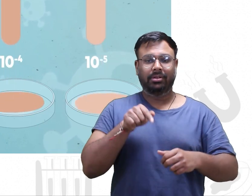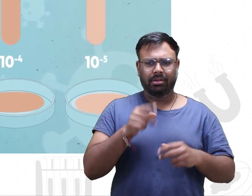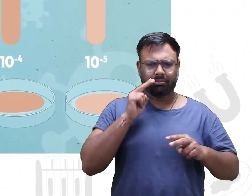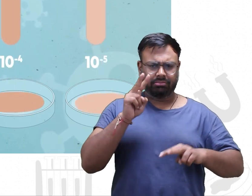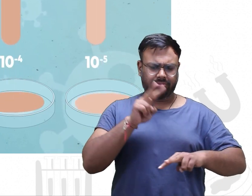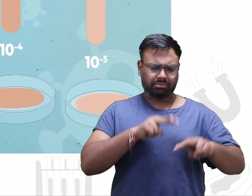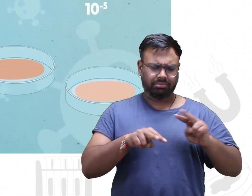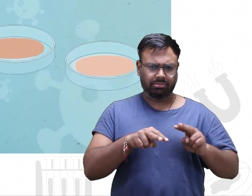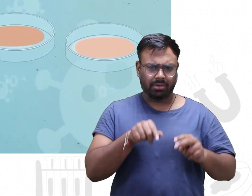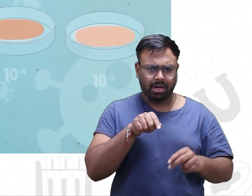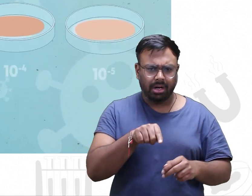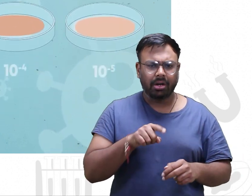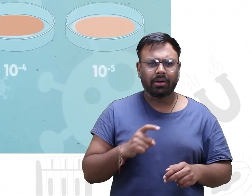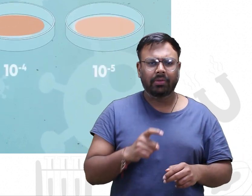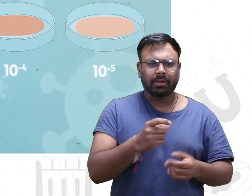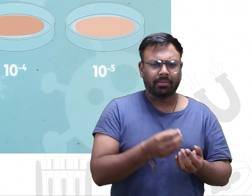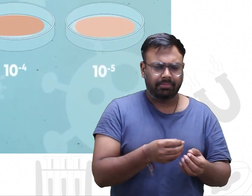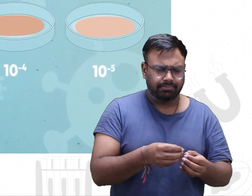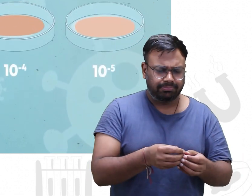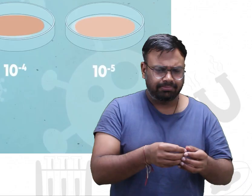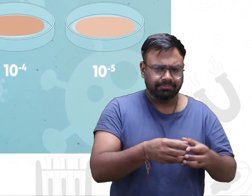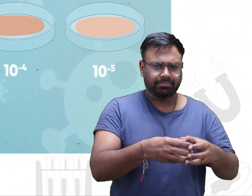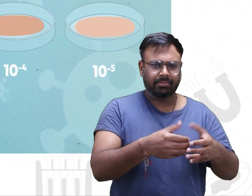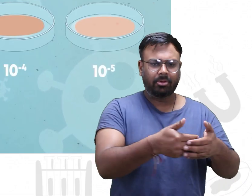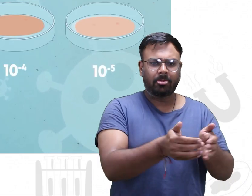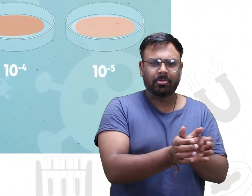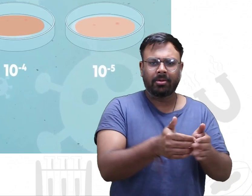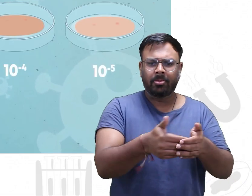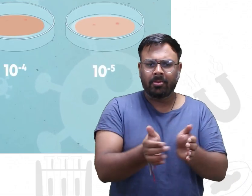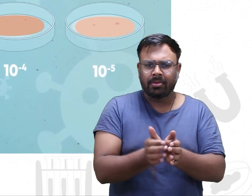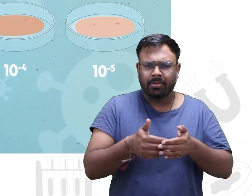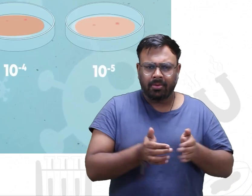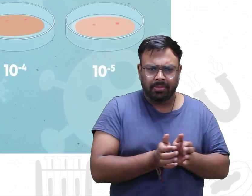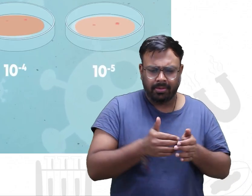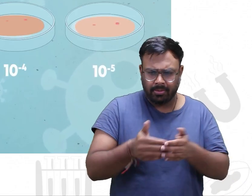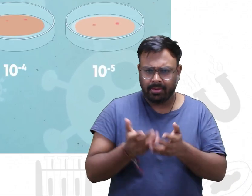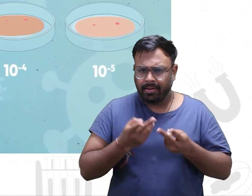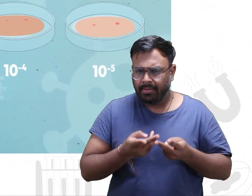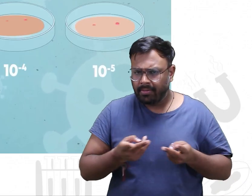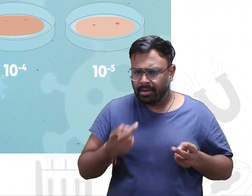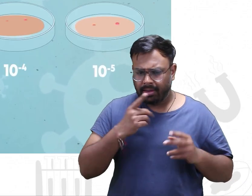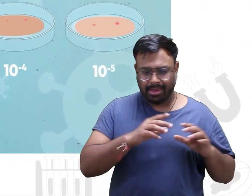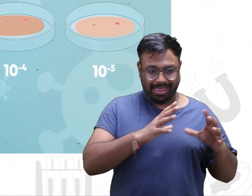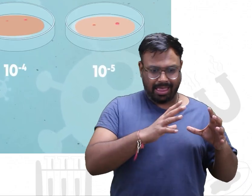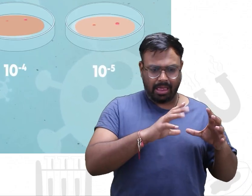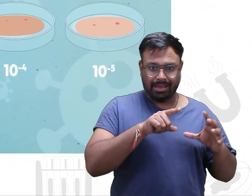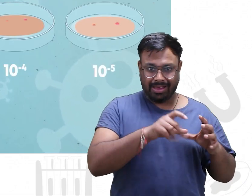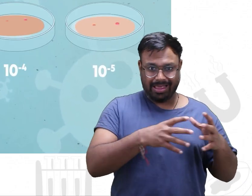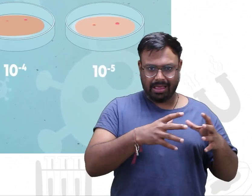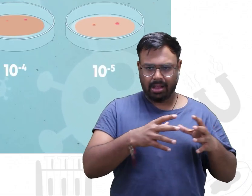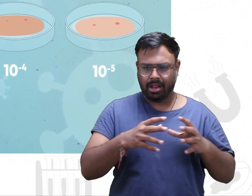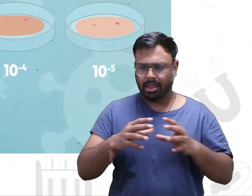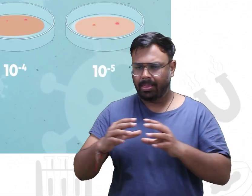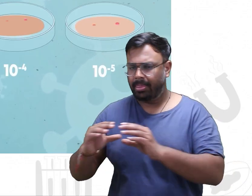spread plating. Notice how the colonies are reducing according to the more diluted samples. This is because the more the sample is